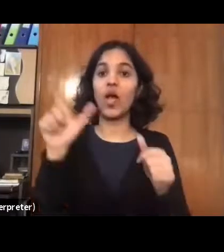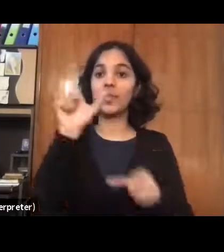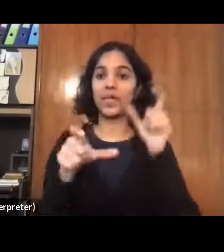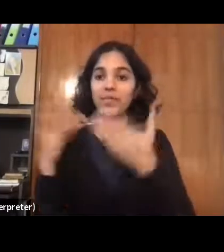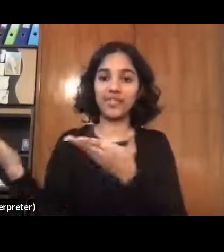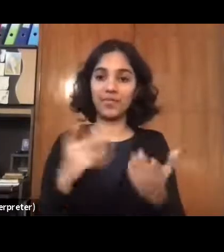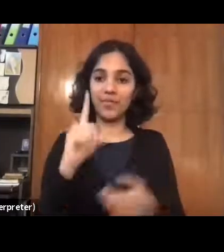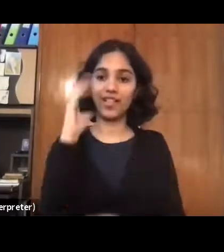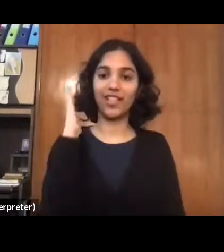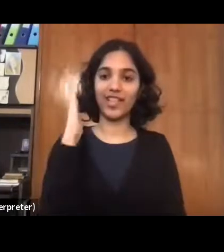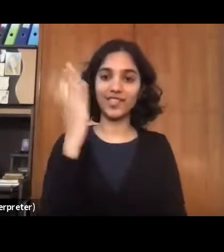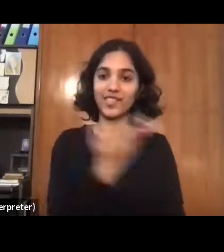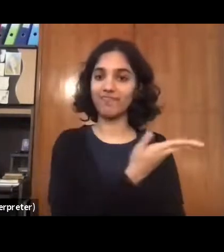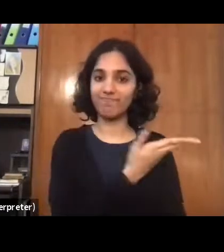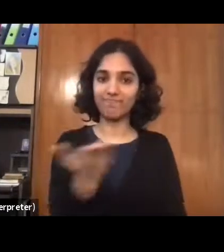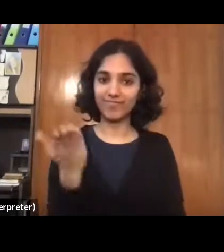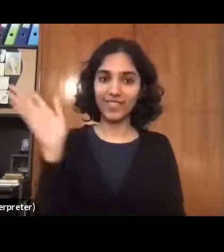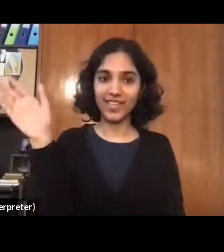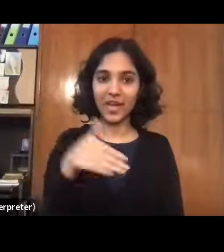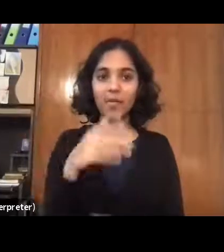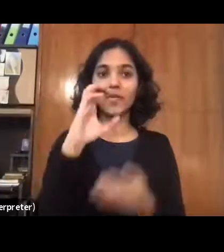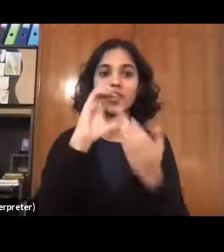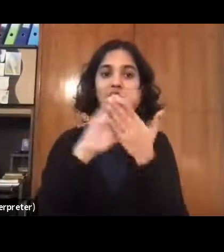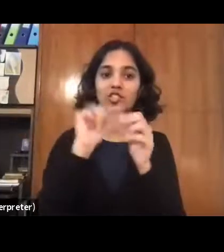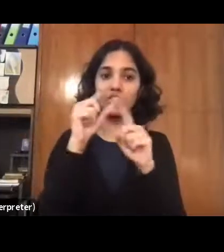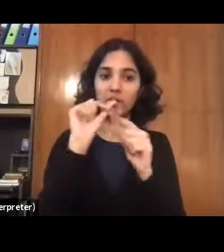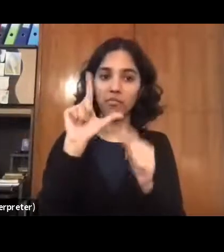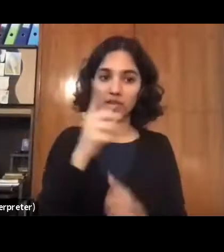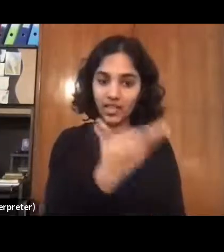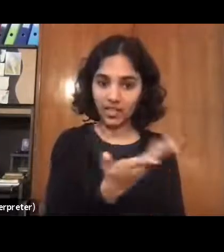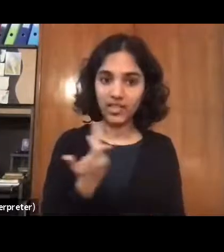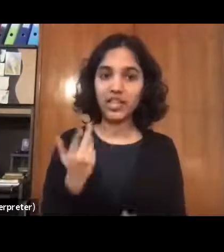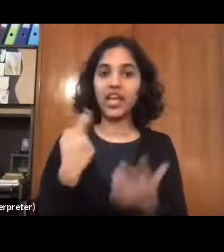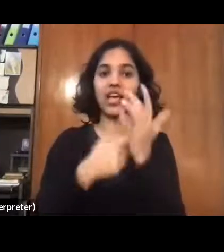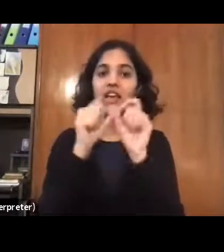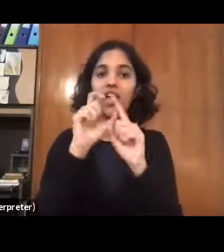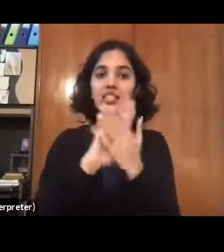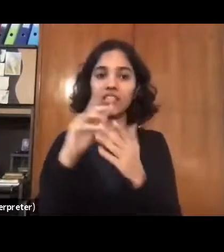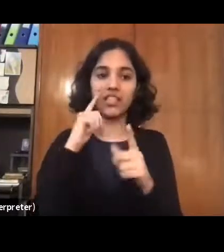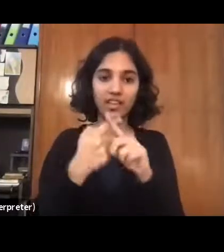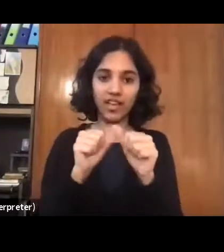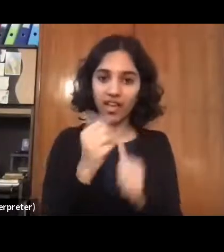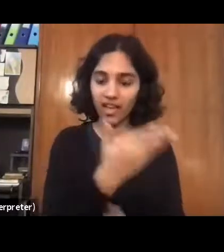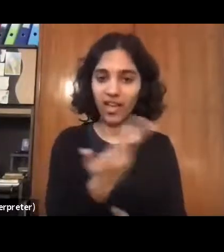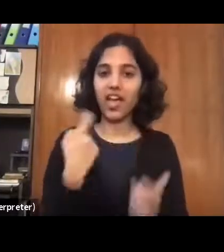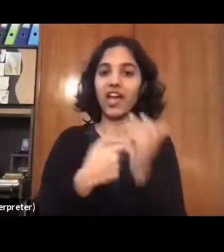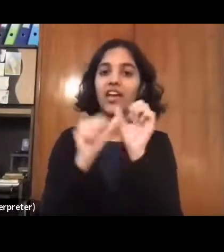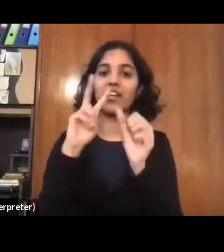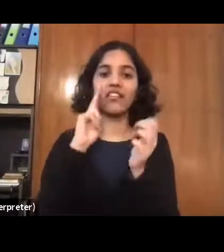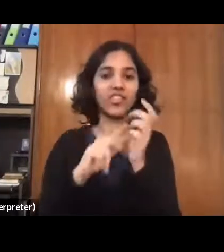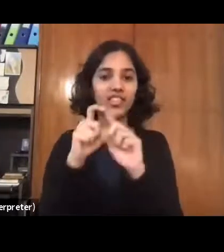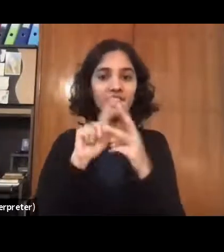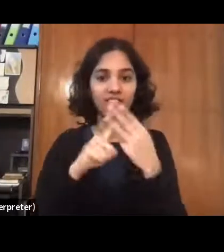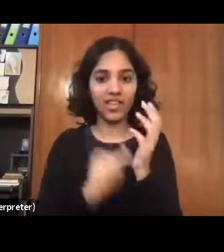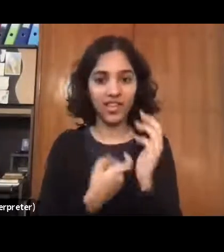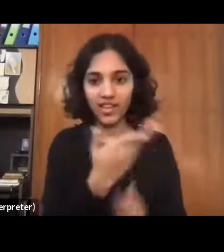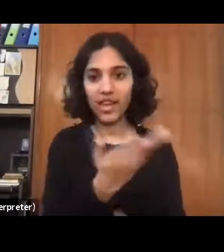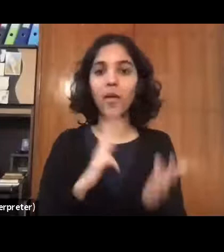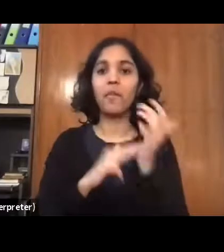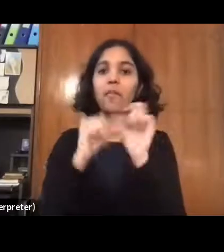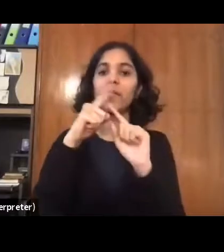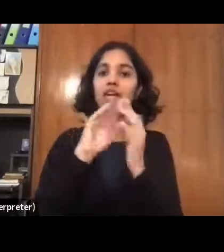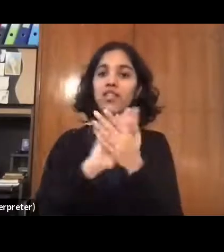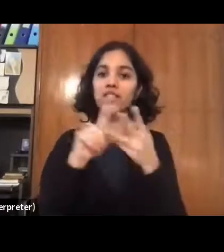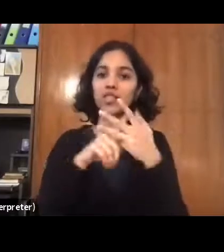panelists, Mr. Chapal Khasnavez, Radhika Alkazizi, Ravinder Singh ji, Matthew